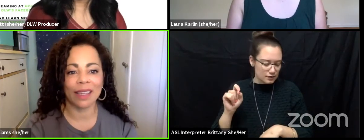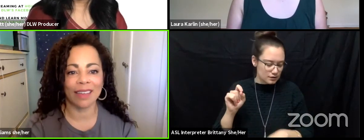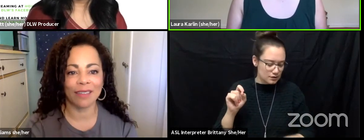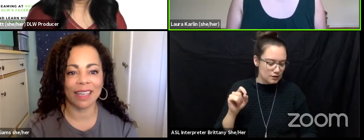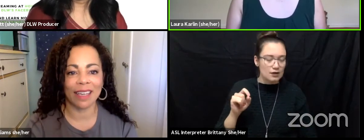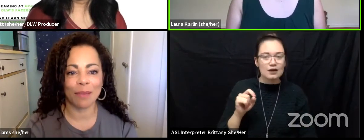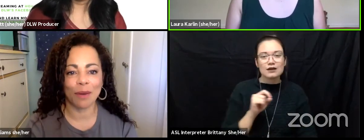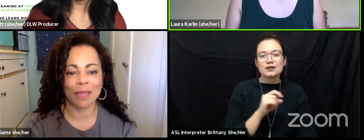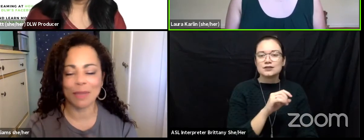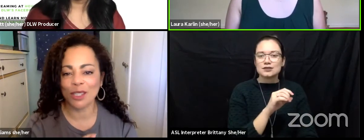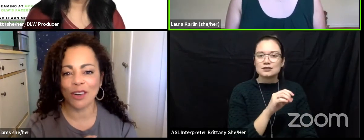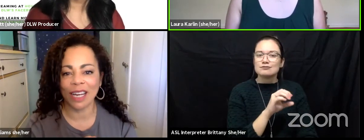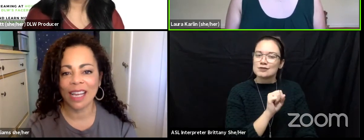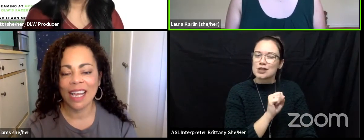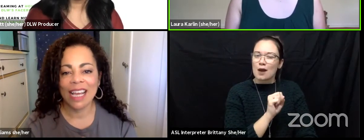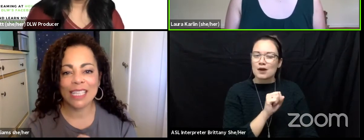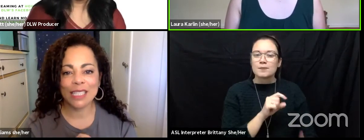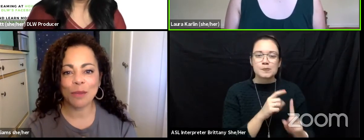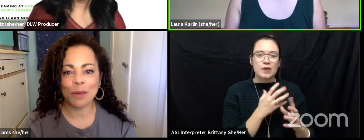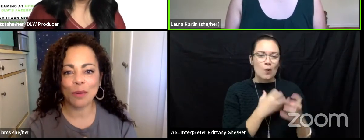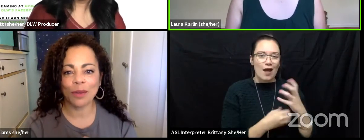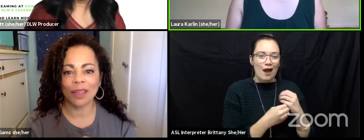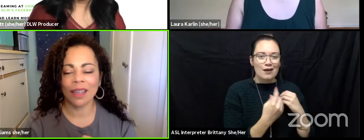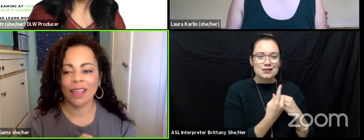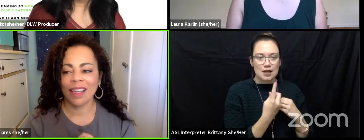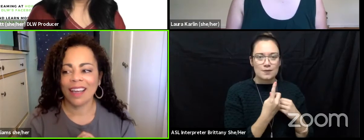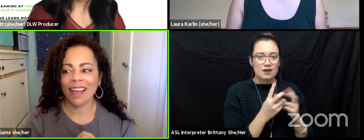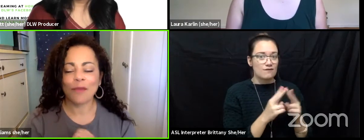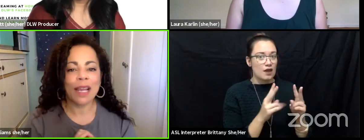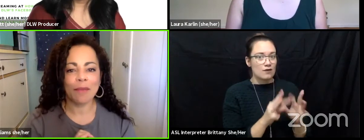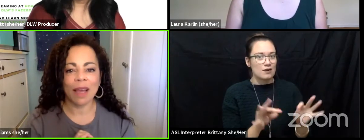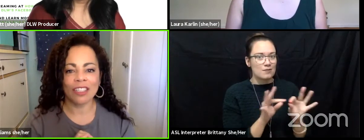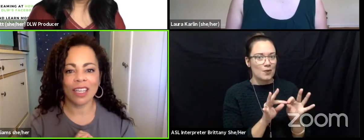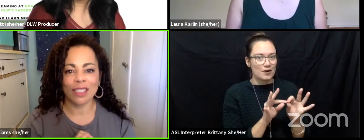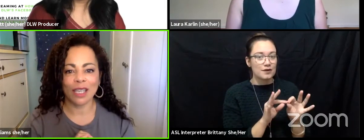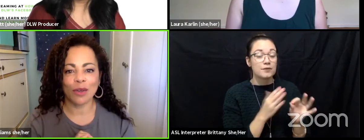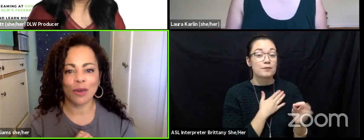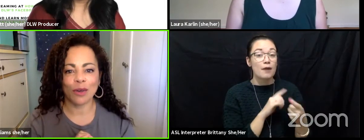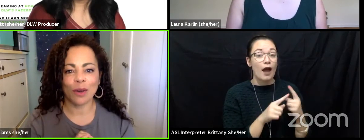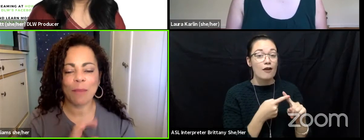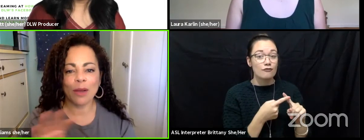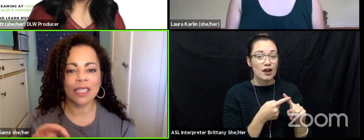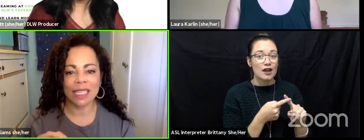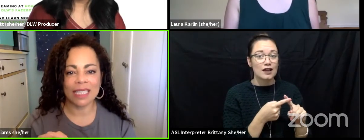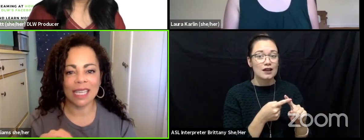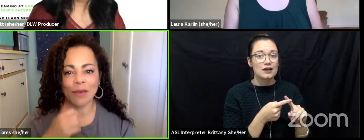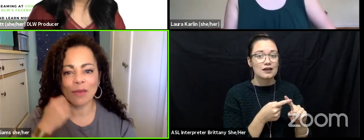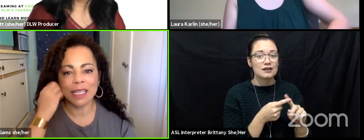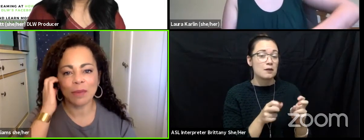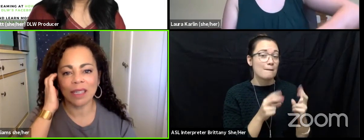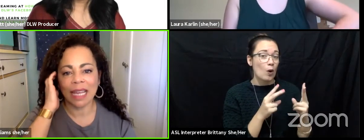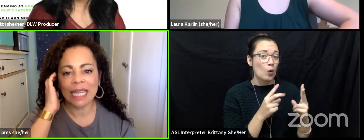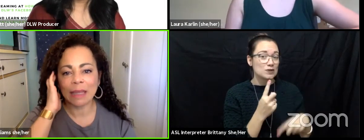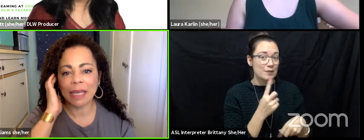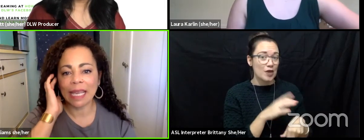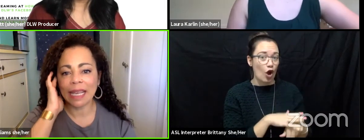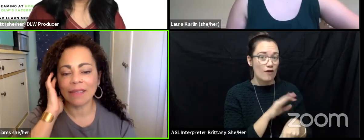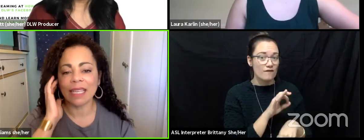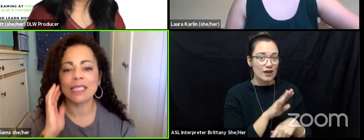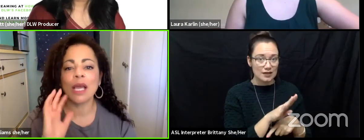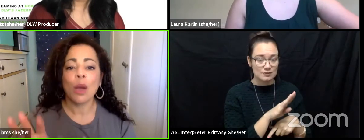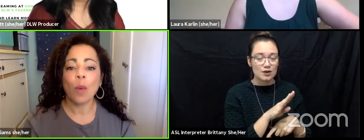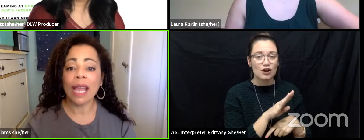quick thing, Reena, I promise, I'm sorry. It's super important. A friend of mine, Shaka Senkor, posted this thing on Facebook, like near the